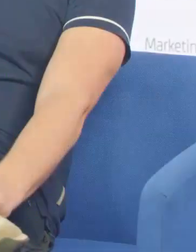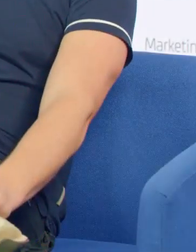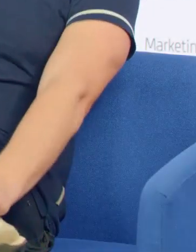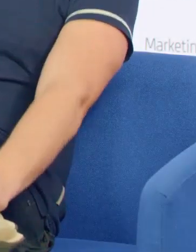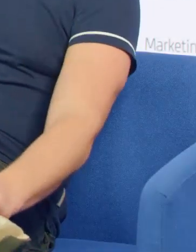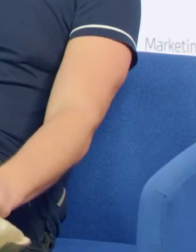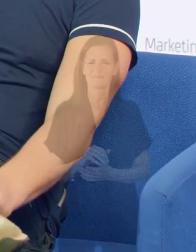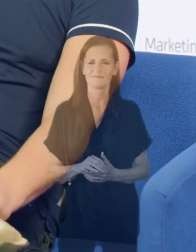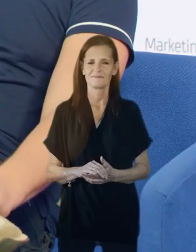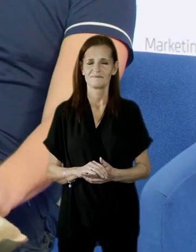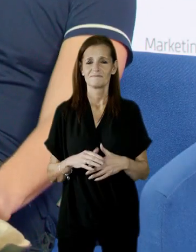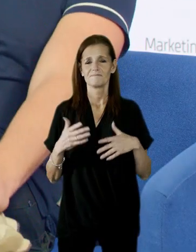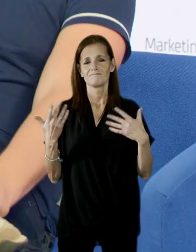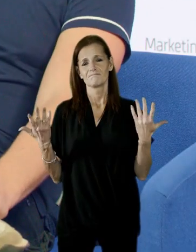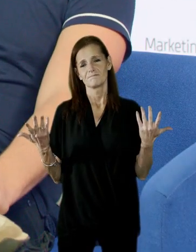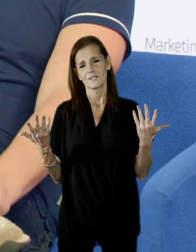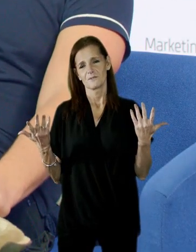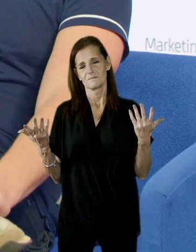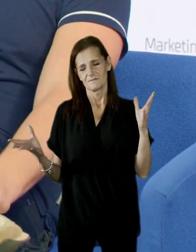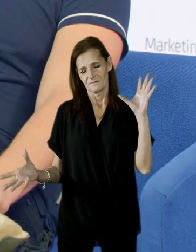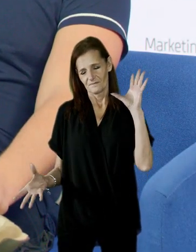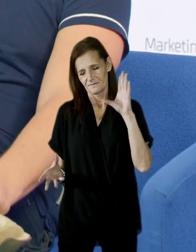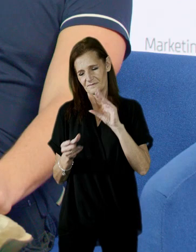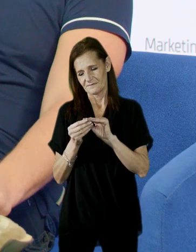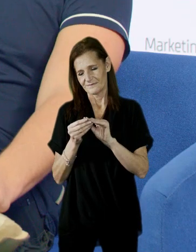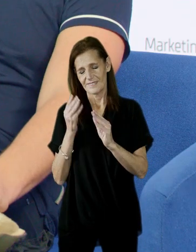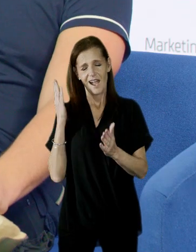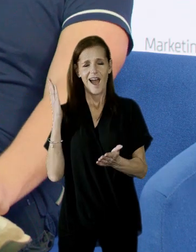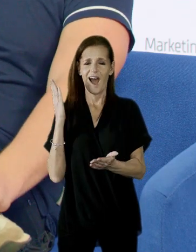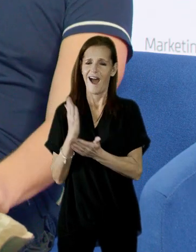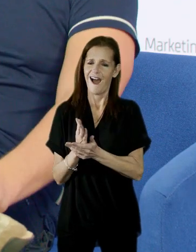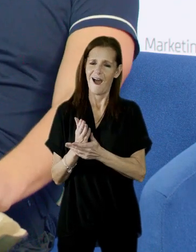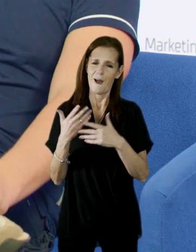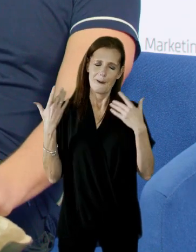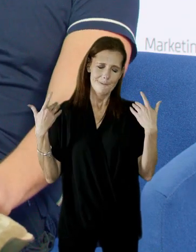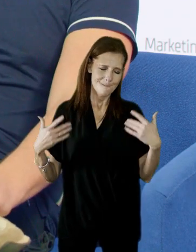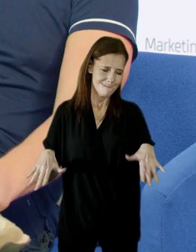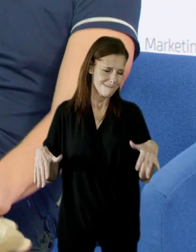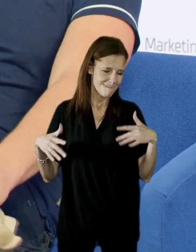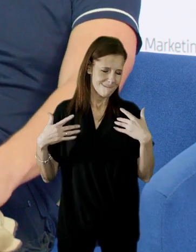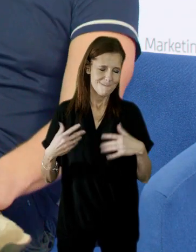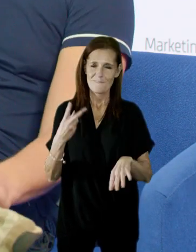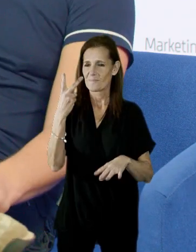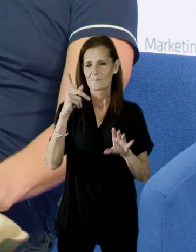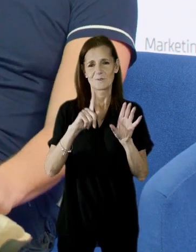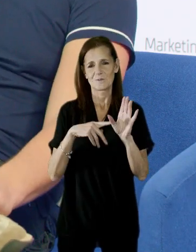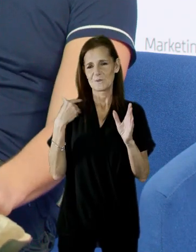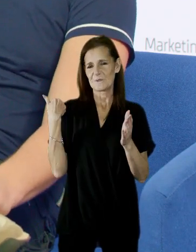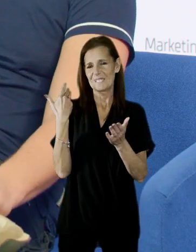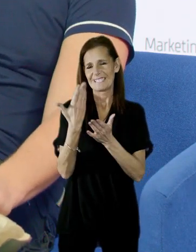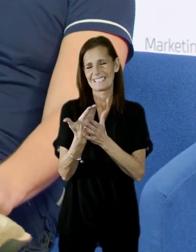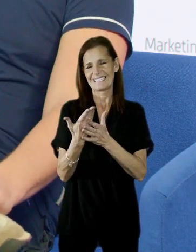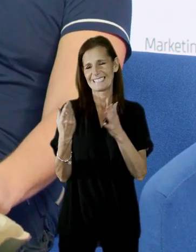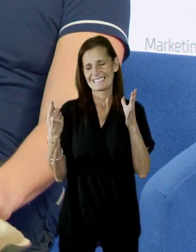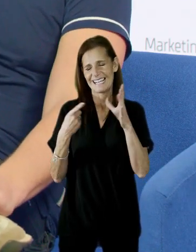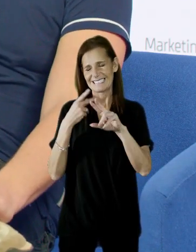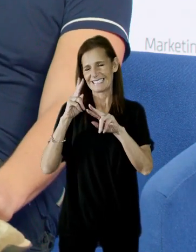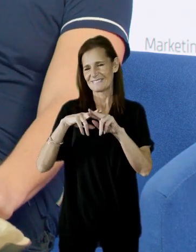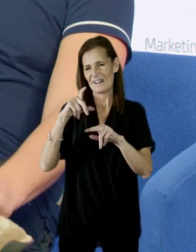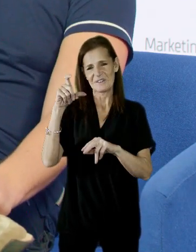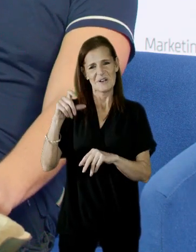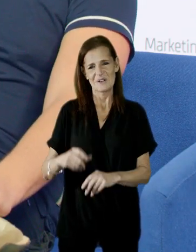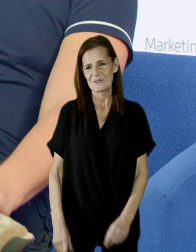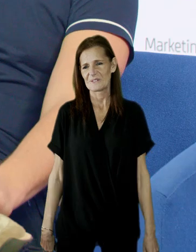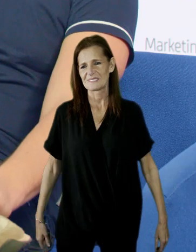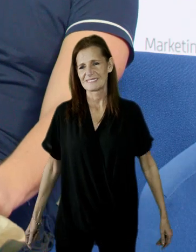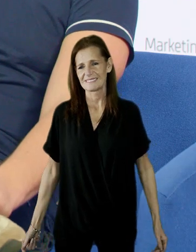So, to sum it up, truly it has been an amazing 2 years with Access Fylde Coast. A lot of things